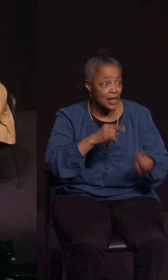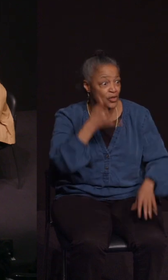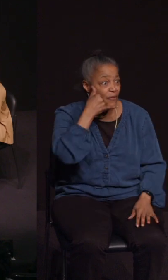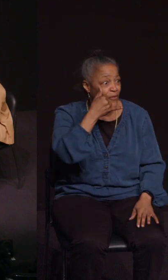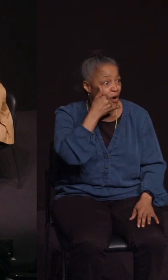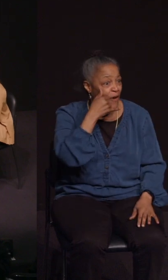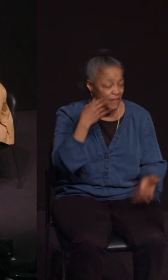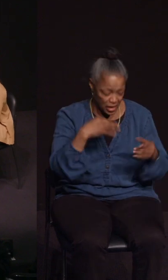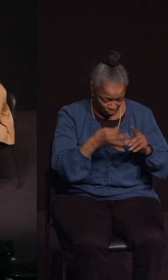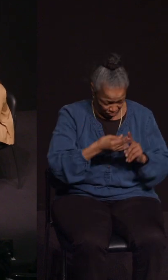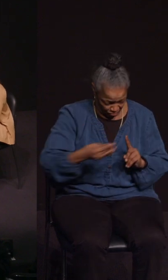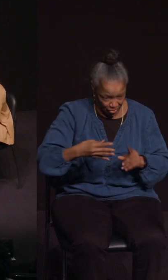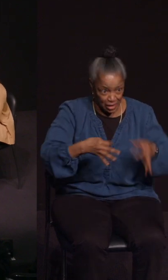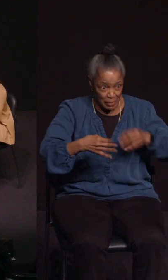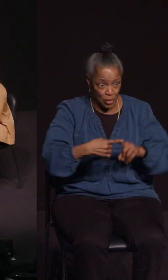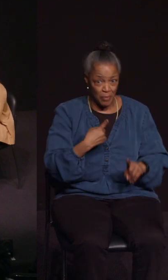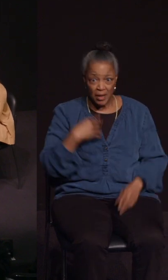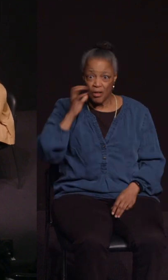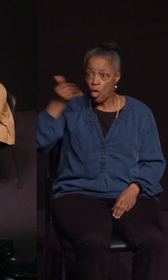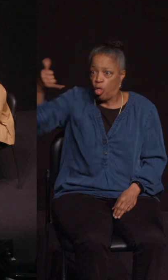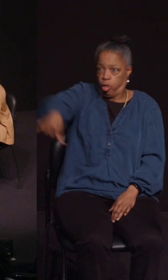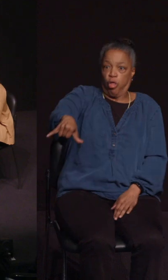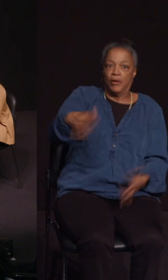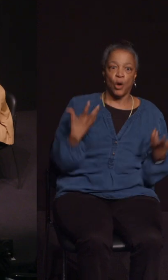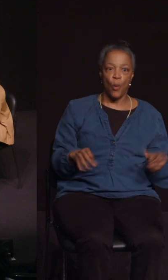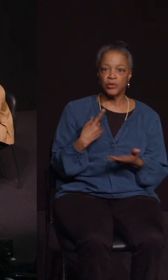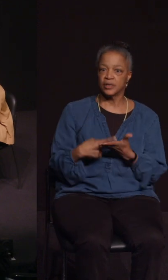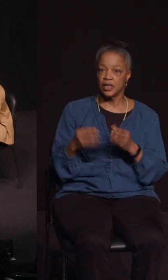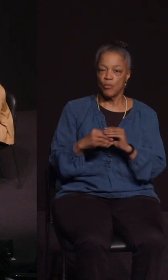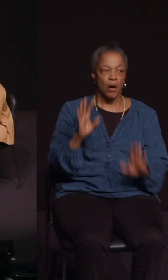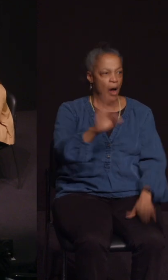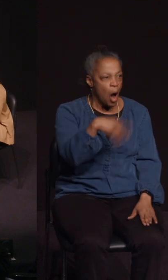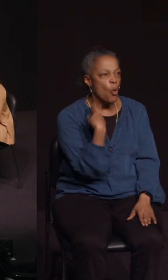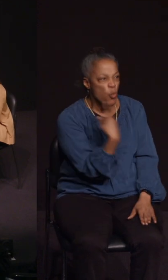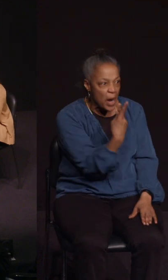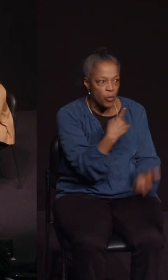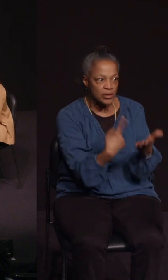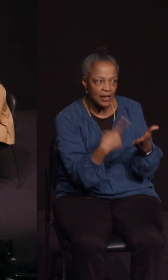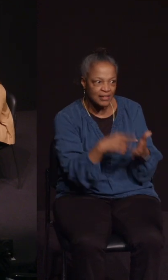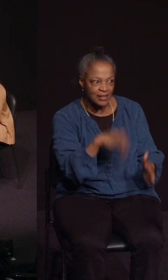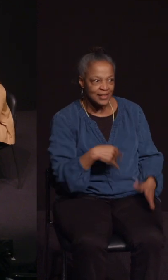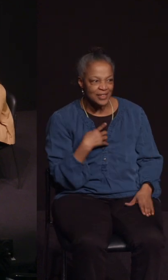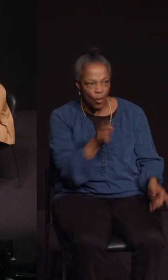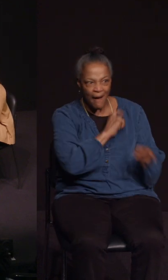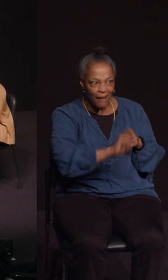it off and he don't want to talk about it no more. But we going to talk about this, you know? So